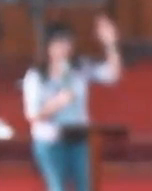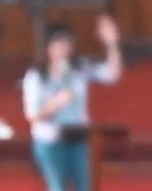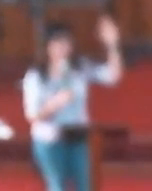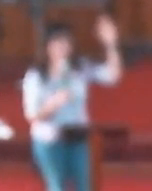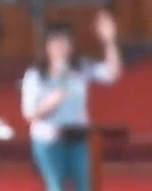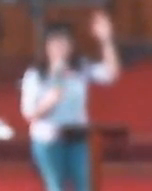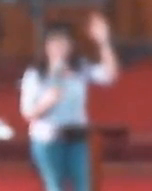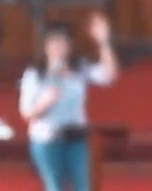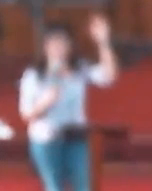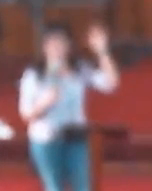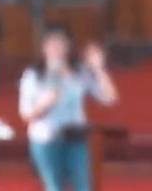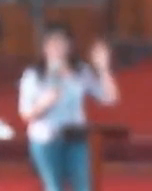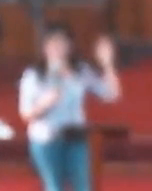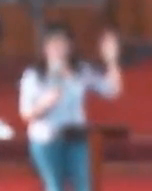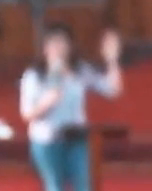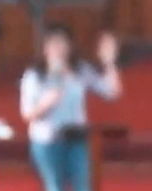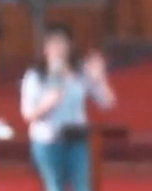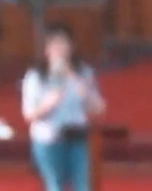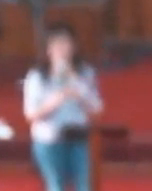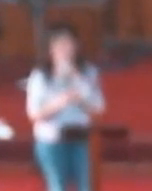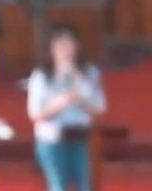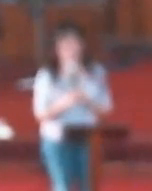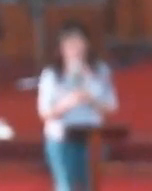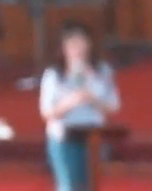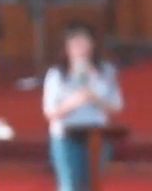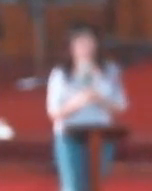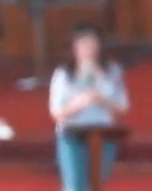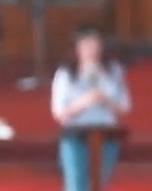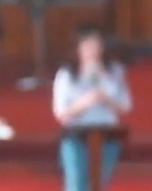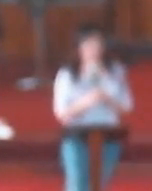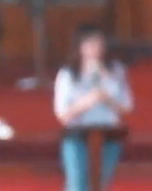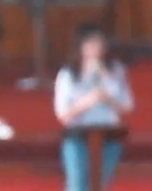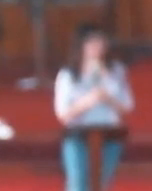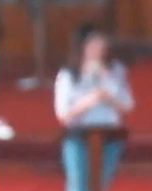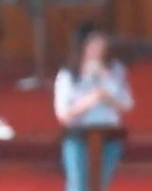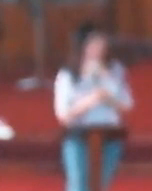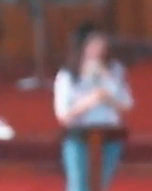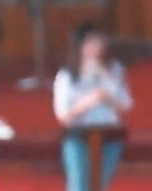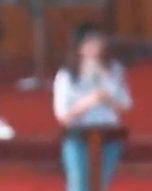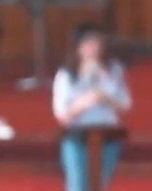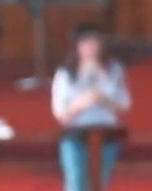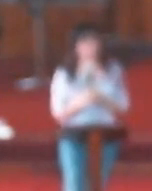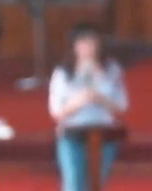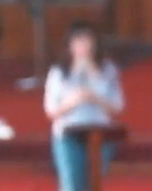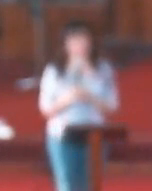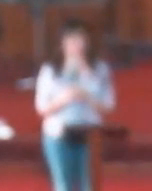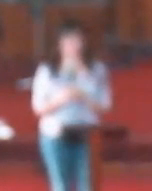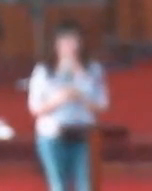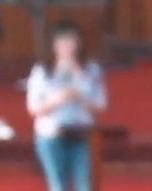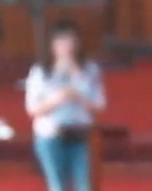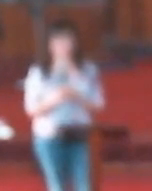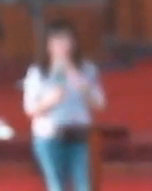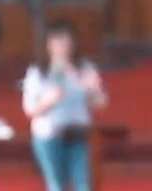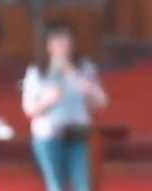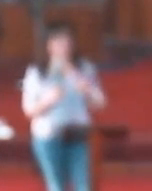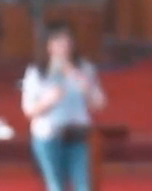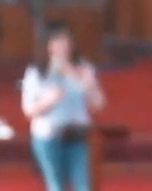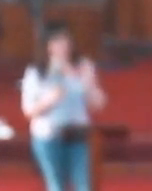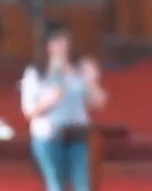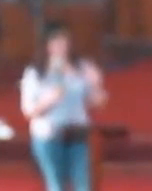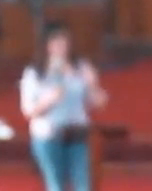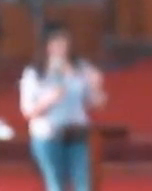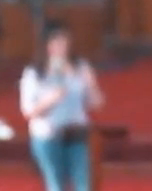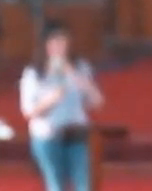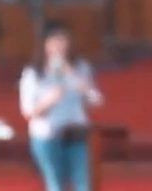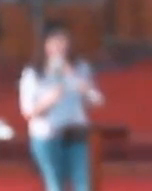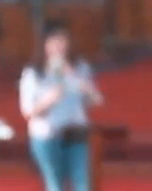esto, verdad? How many of you have heard this verse? Yo no estoy viendo esto, pero tengo que llamar las cosas que no son como si fuesen. Yeah, I'm not seeing this, but I